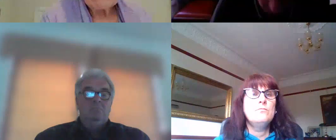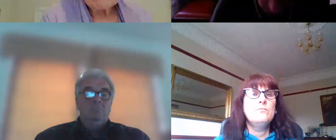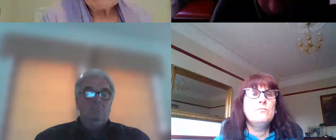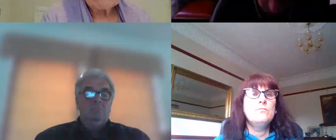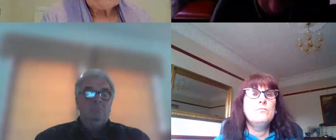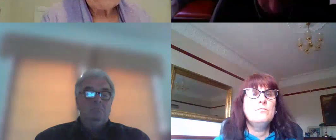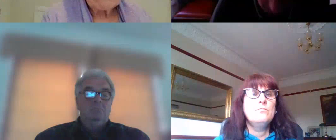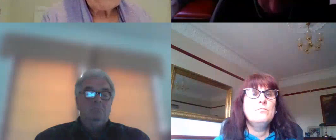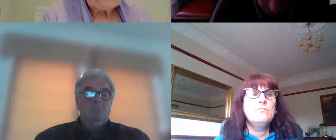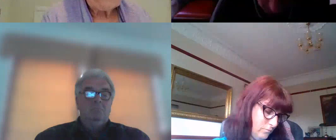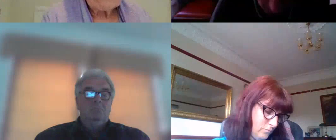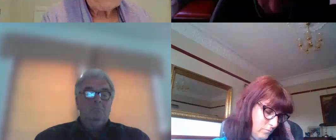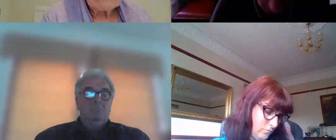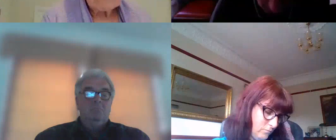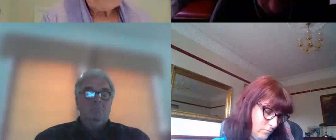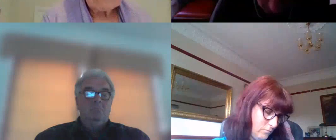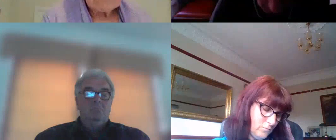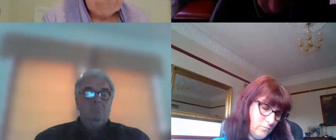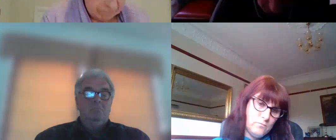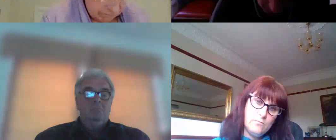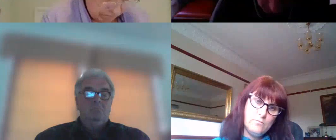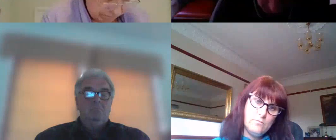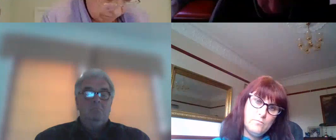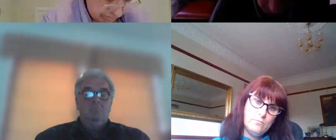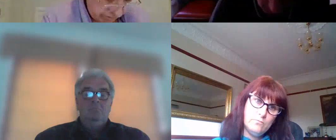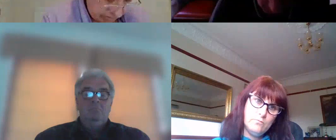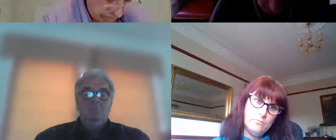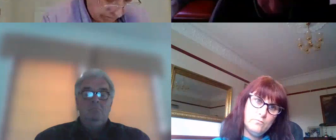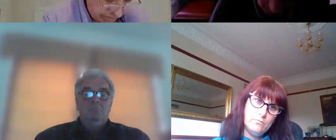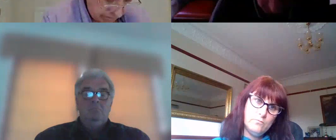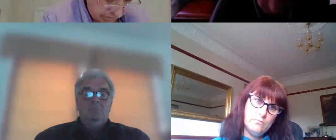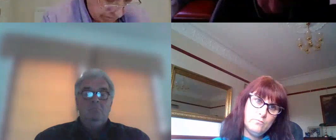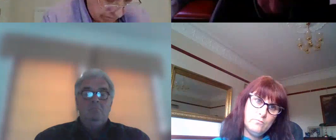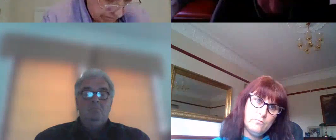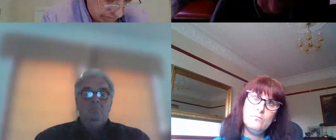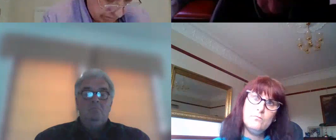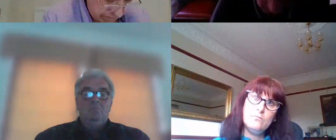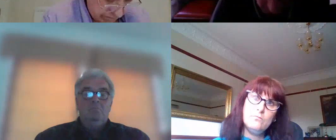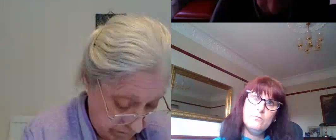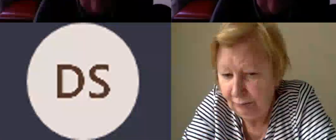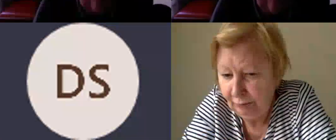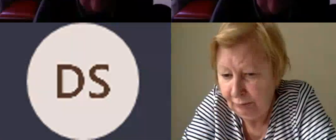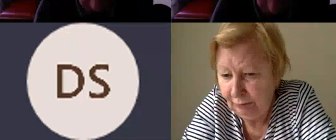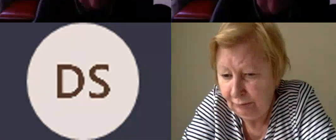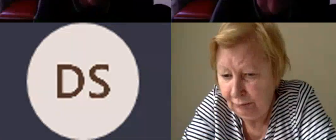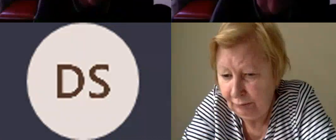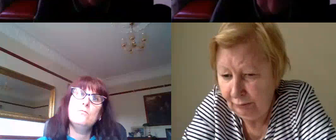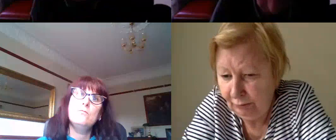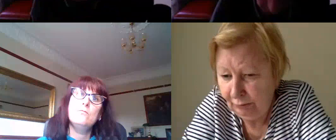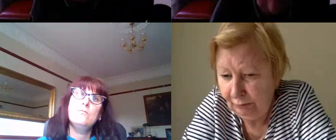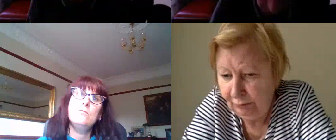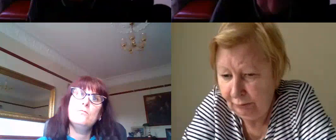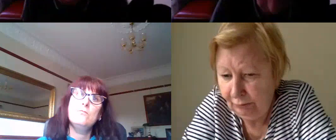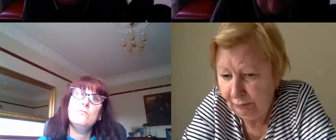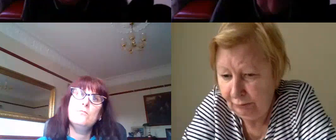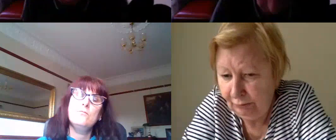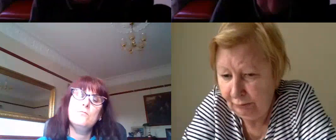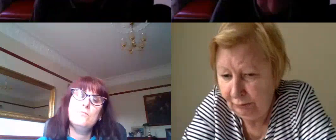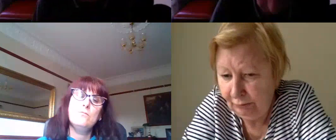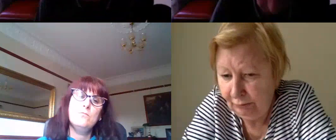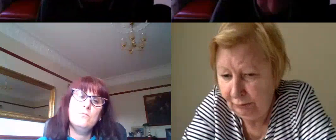I've got Dr. Ali Salamati. Can I bring you in? Yeah, thanks very much. Comprehensive